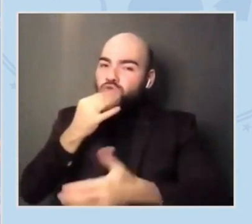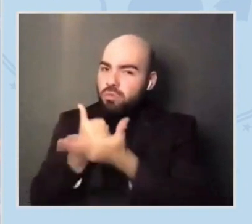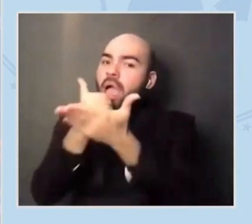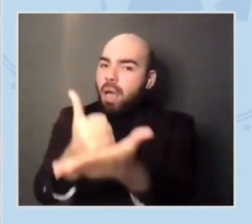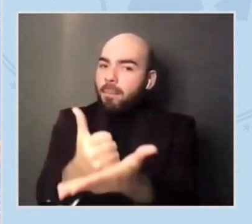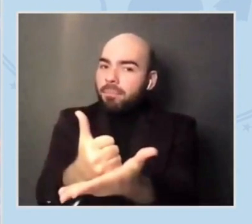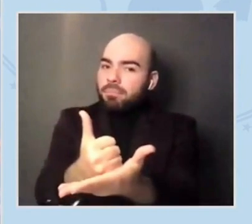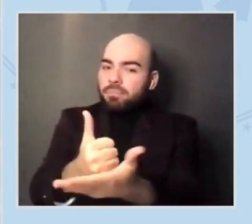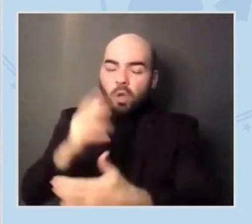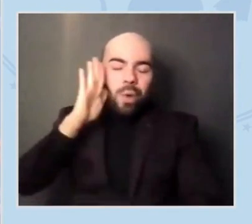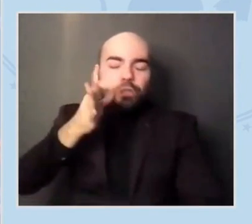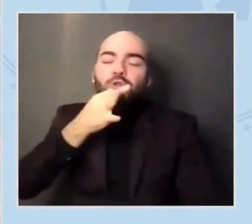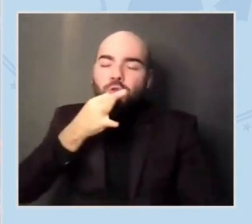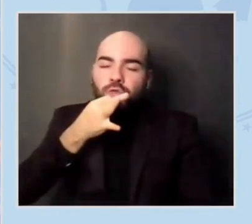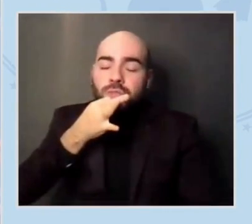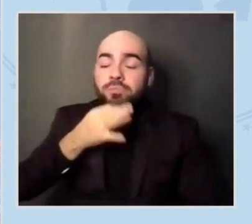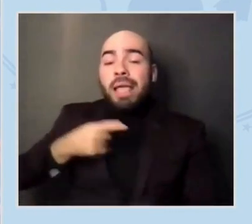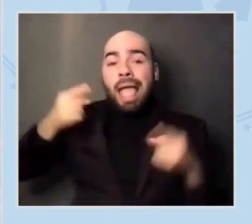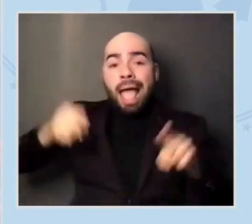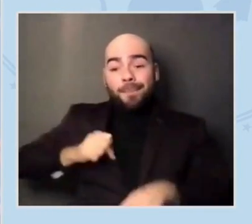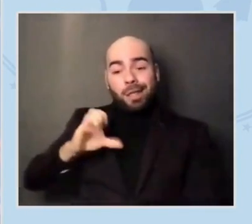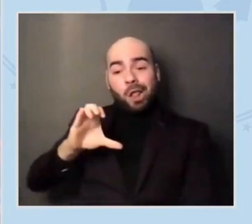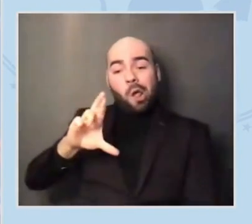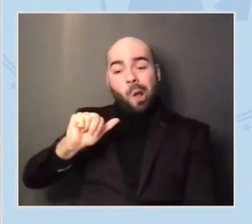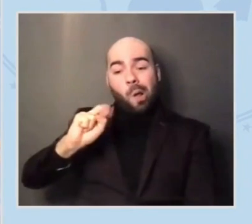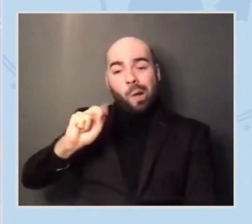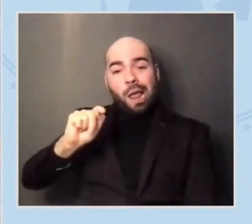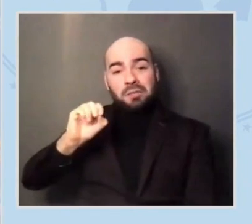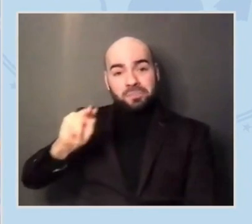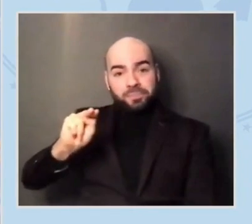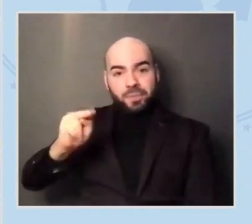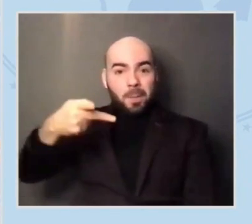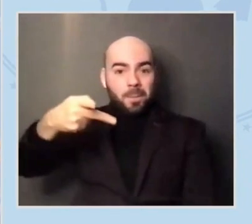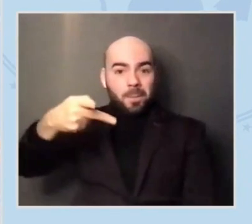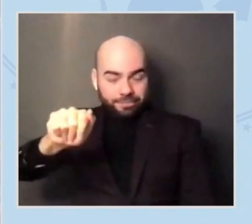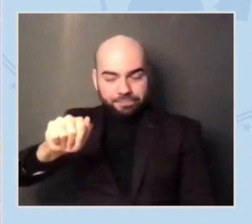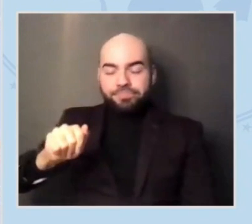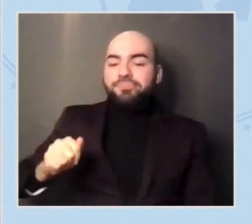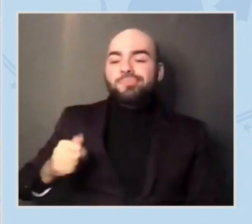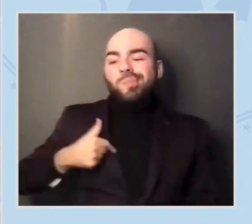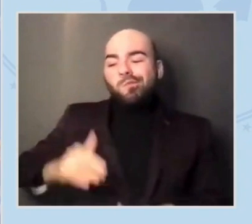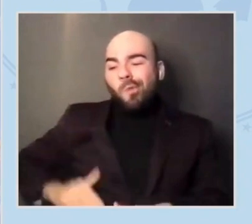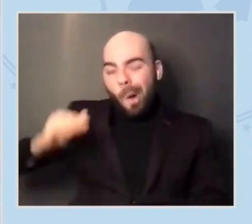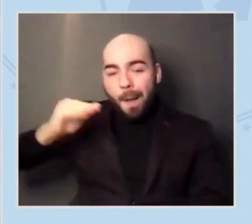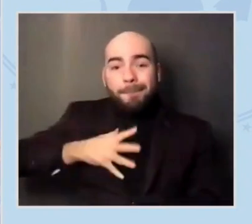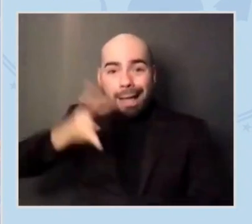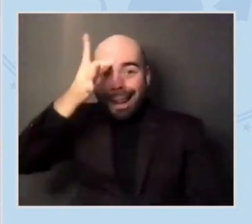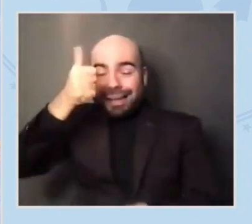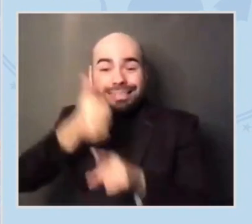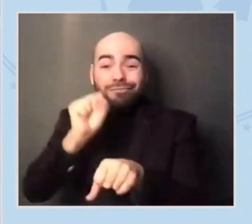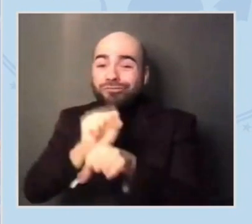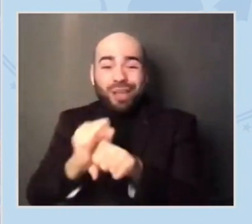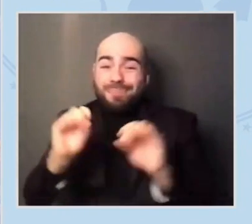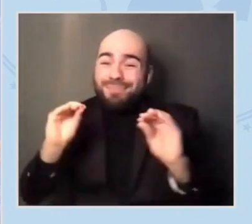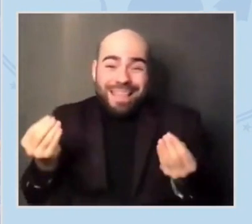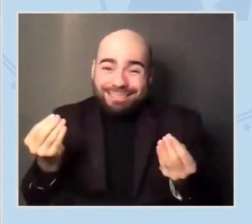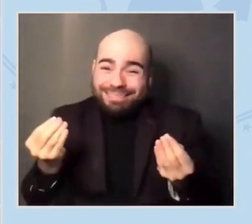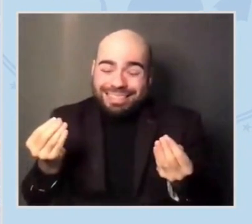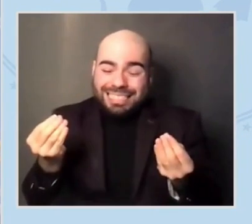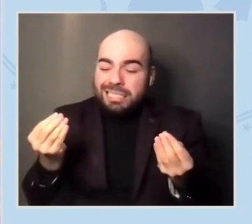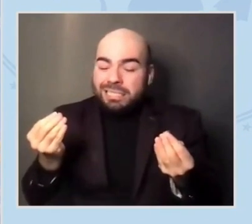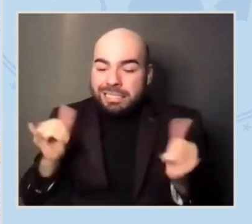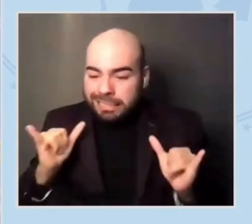I was a kid, and we eventually moved the family not far from here, Claymont, Delaware, just in the outskirts of Wilmington, he